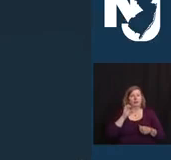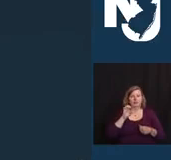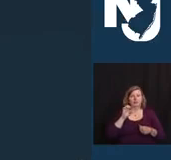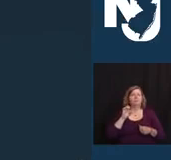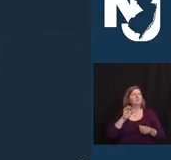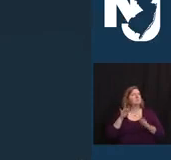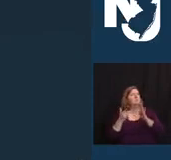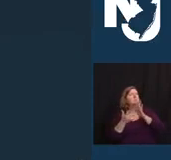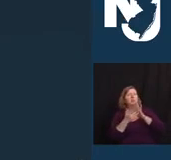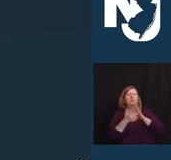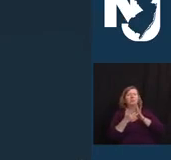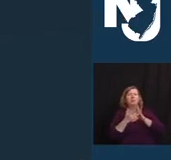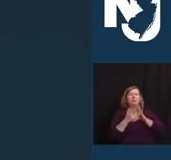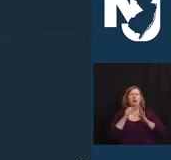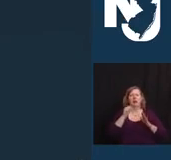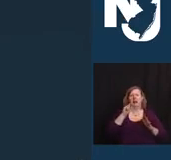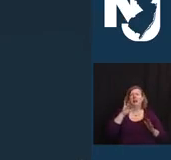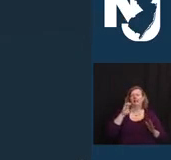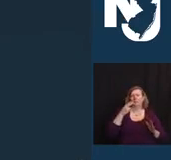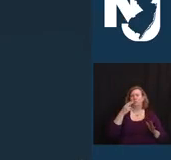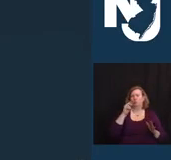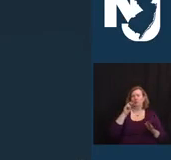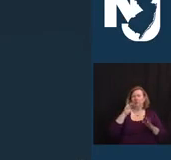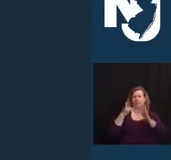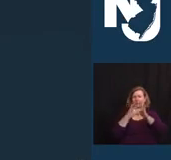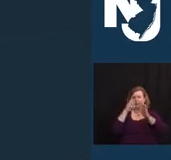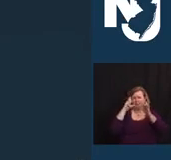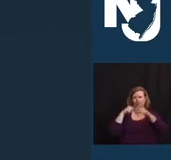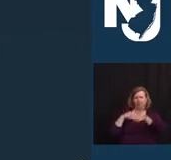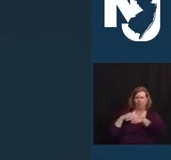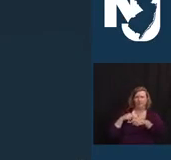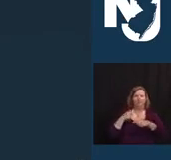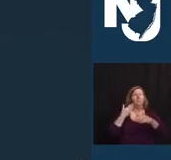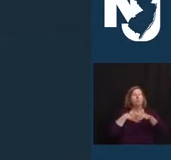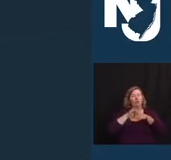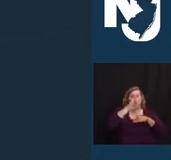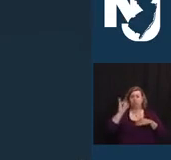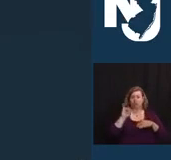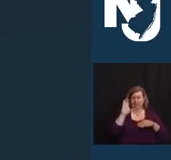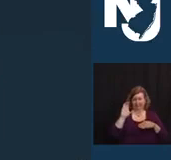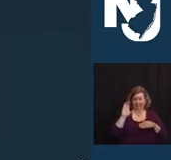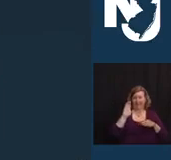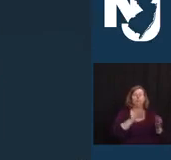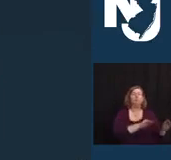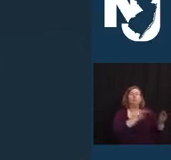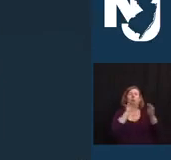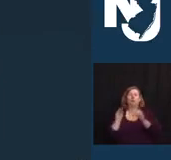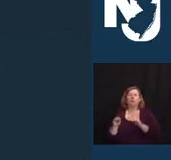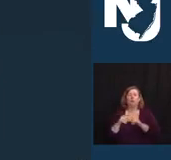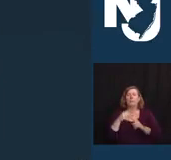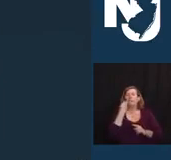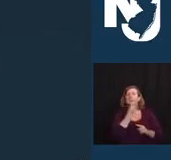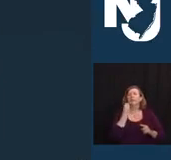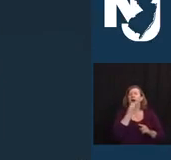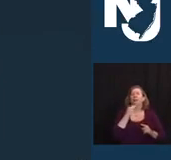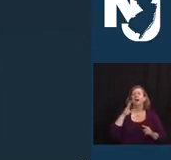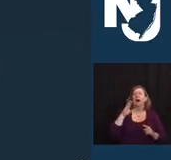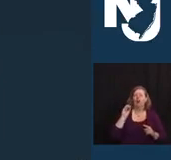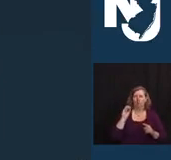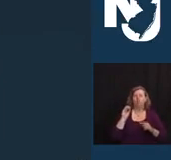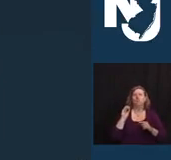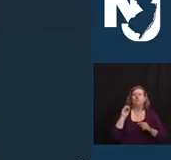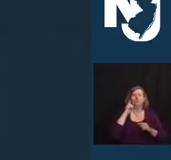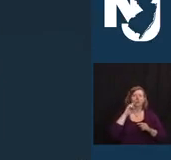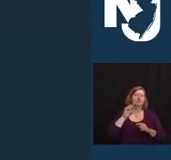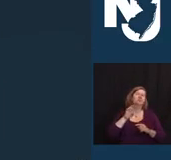picture, Alice Houston. Alice was born in Jersey City, but called Monmouth County home for the past 65 years, from